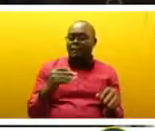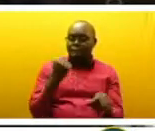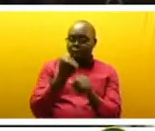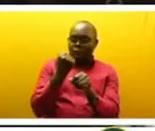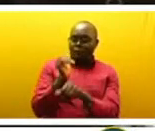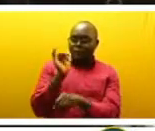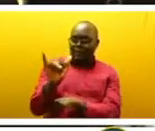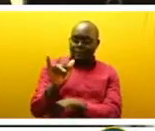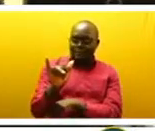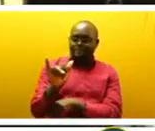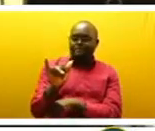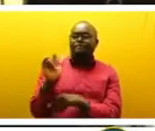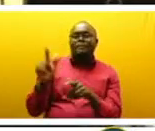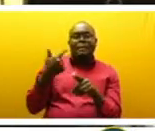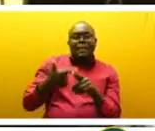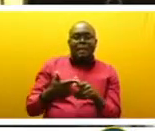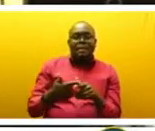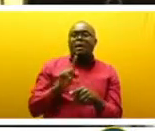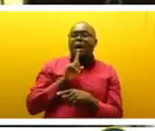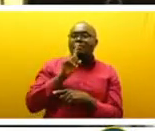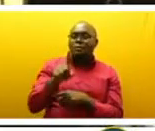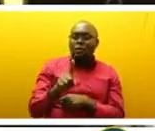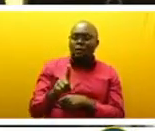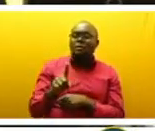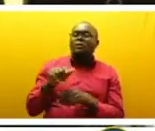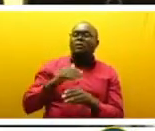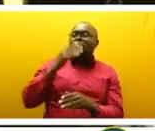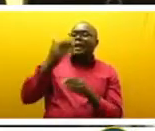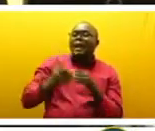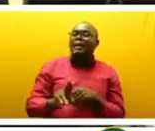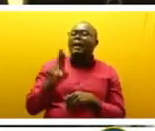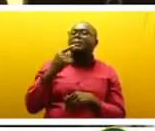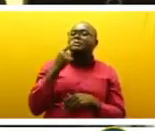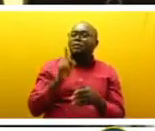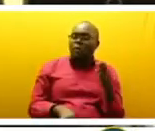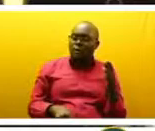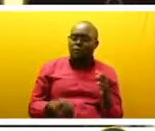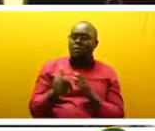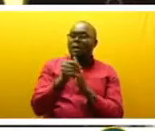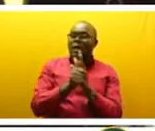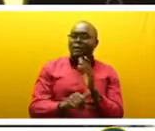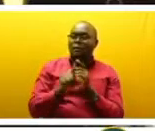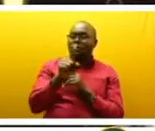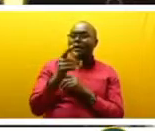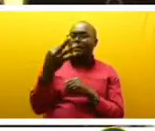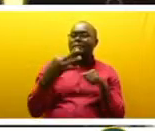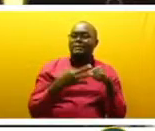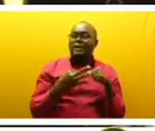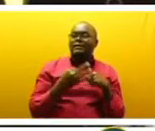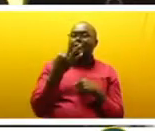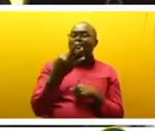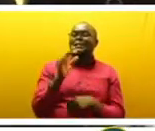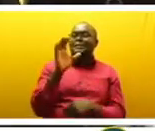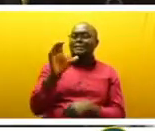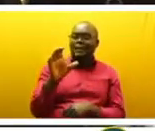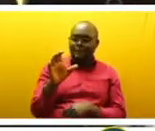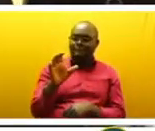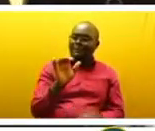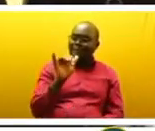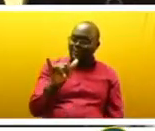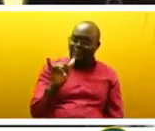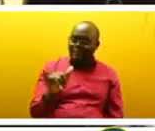so, then I'm sure you will come to the conclusion that Article 138(3)(c) is